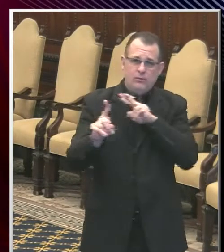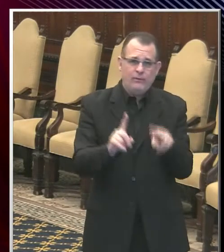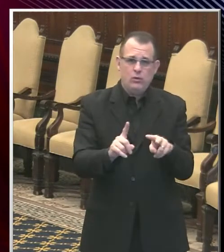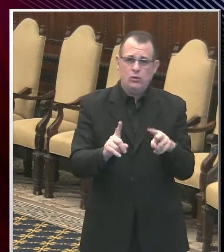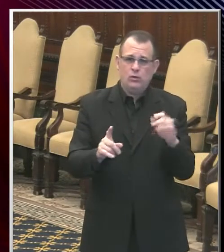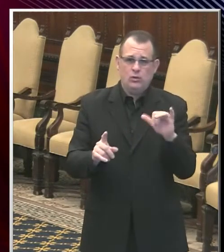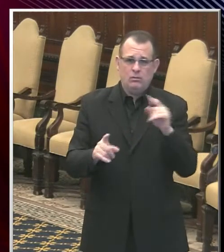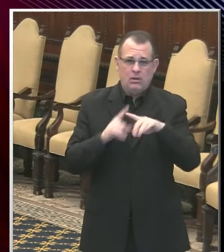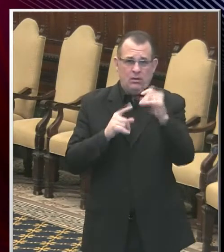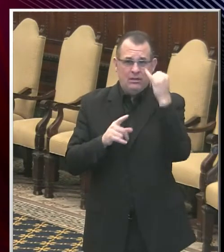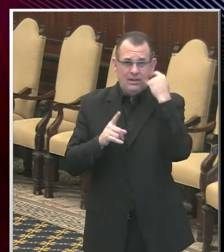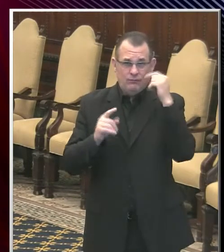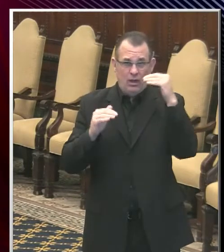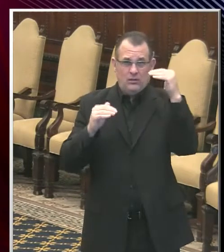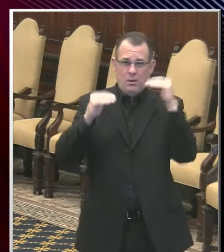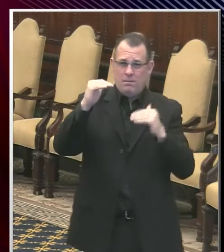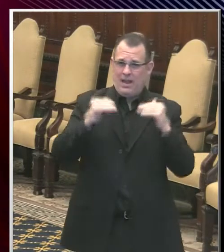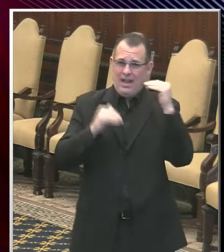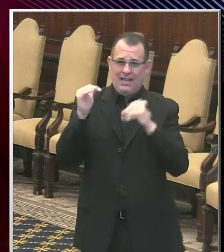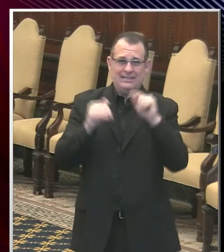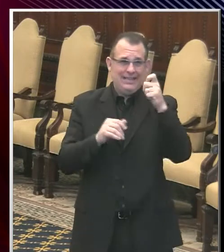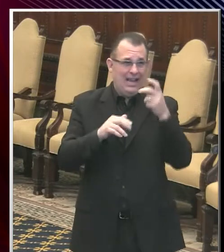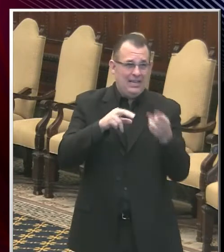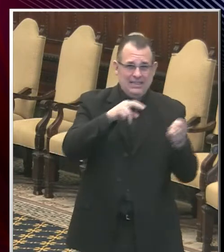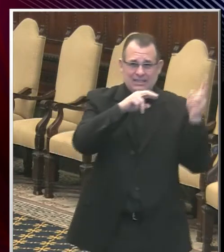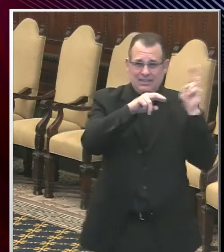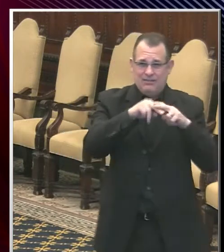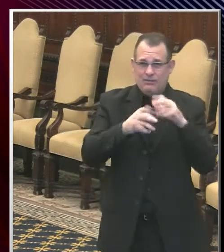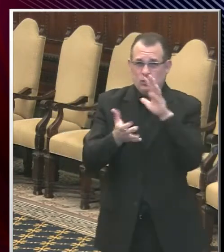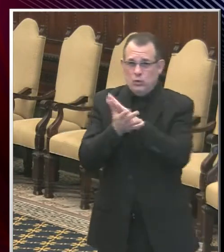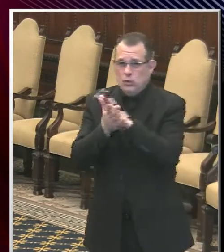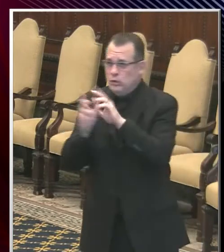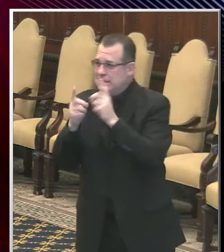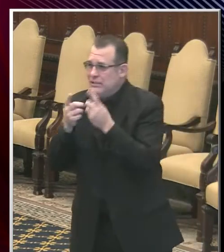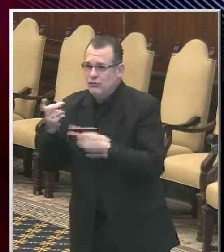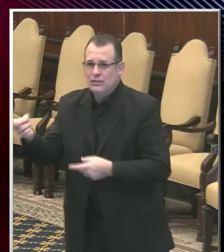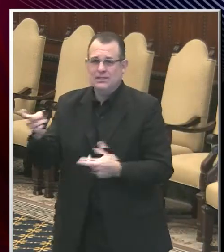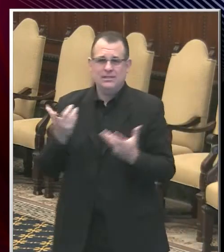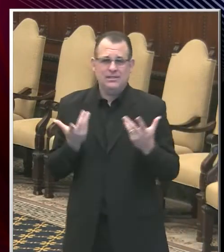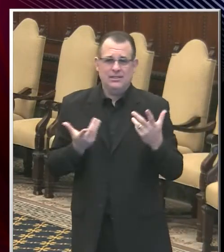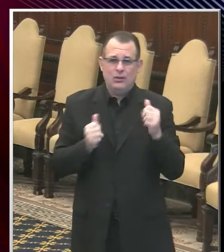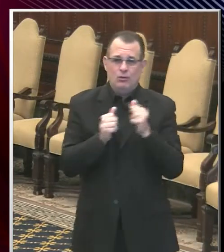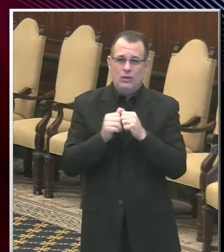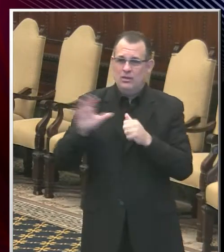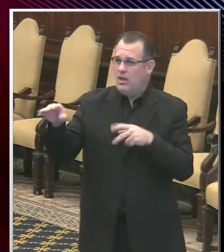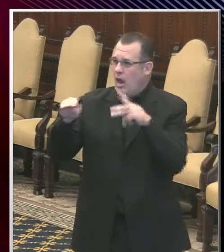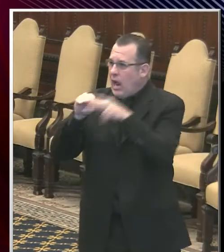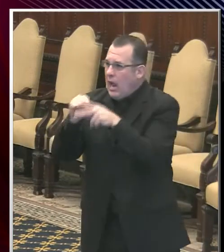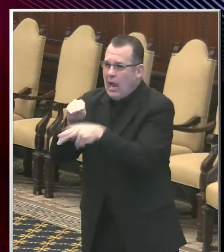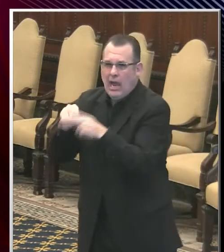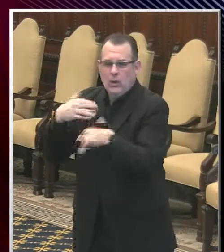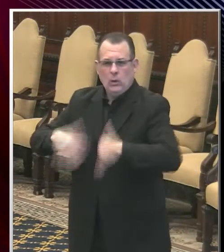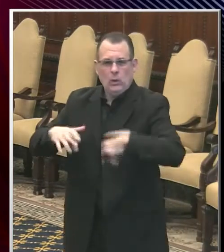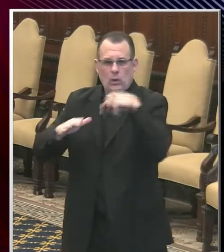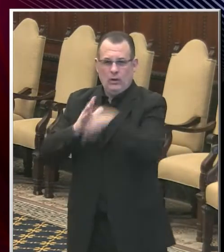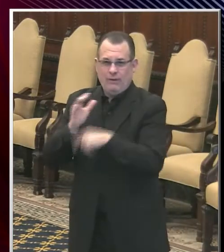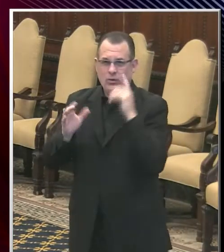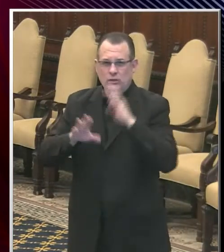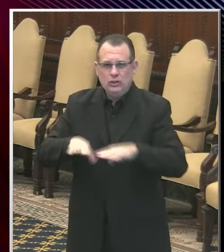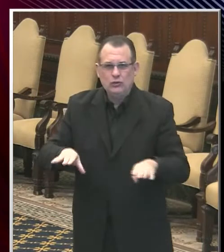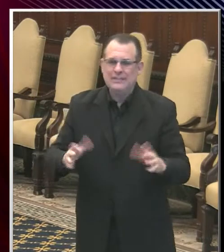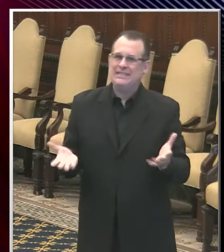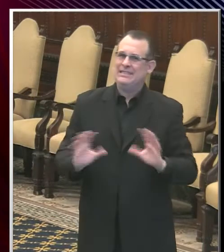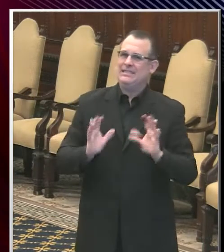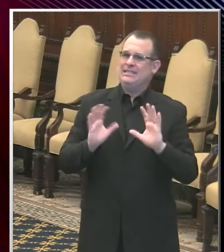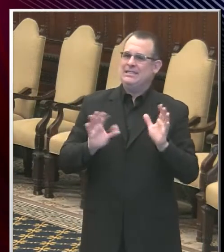to balance that tax increase for the school district against the cuts that we'd have to make next year for our kids, then those who